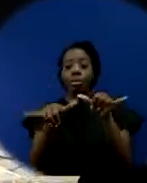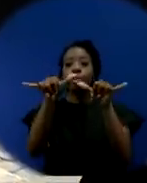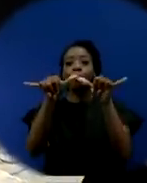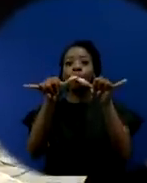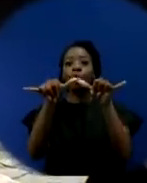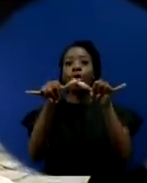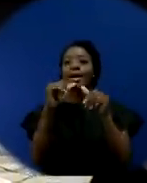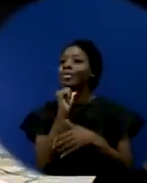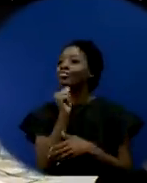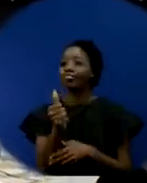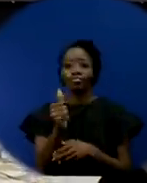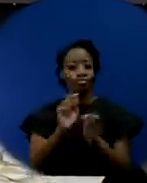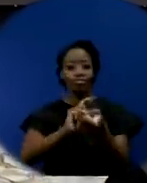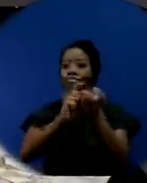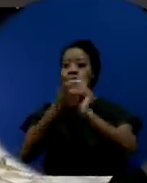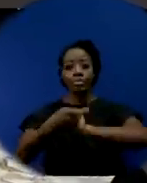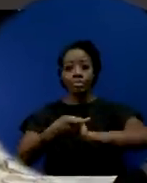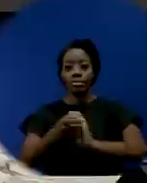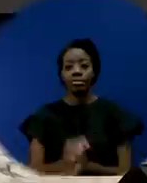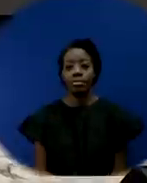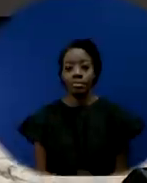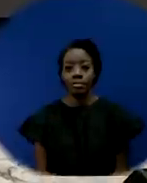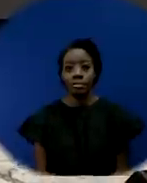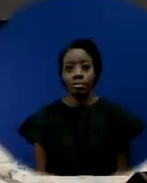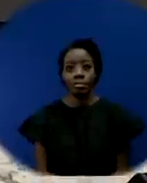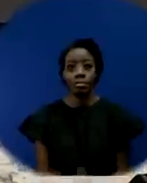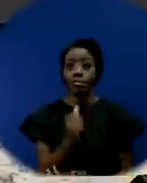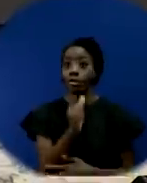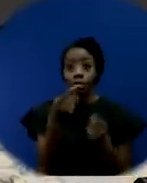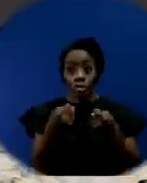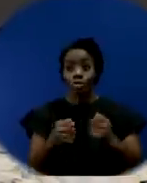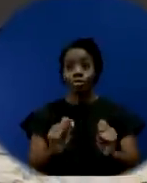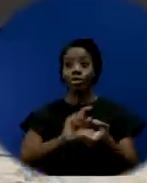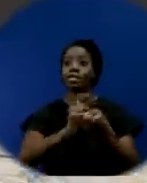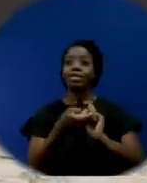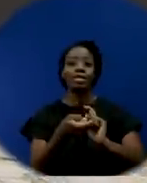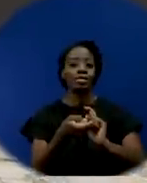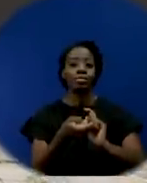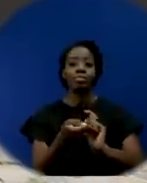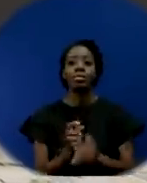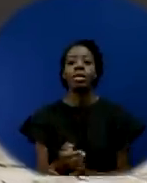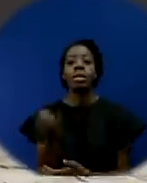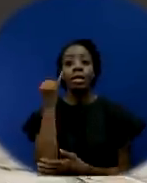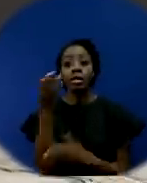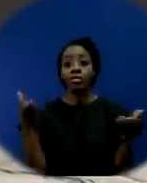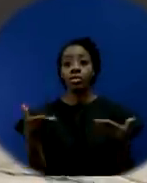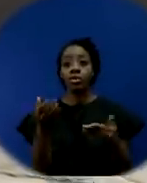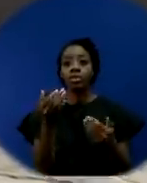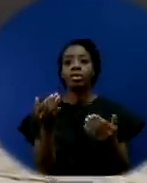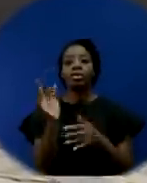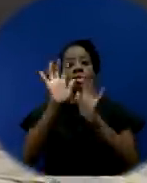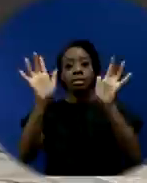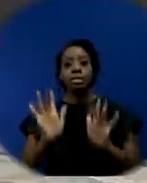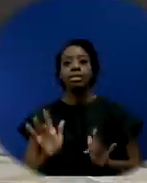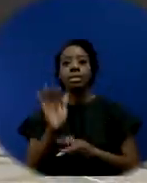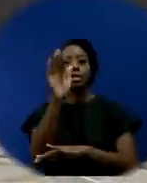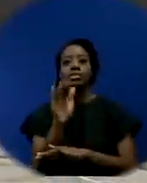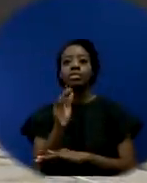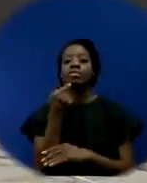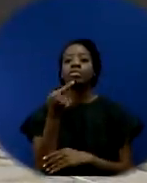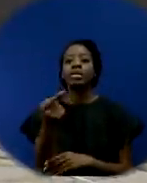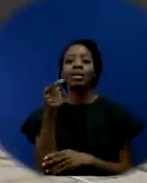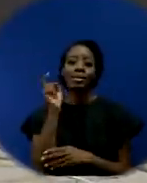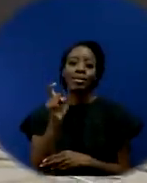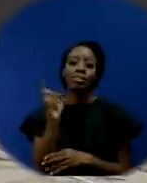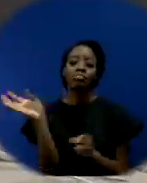dare not change them. And don't you try to do it either. If you're here on this Sunday afternoon, you say, Pastor, I need to be a part of this family of